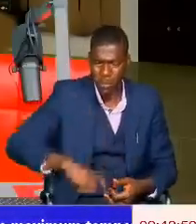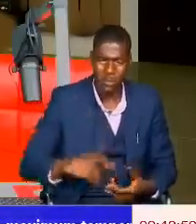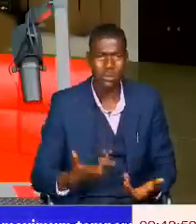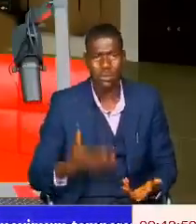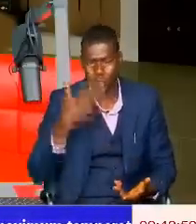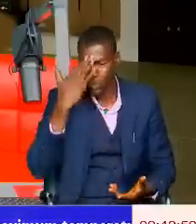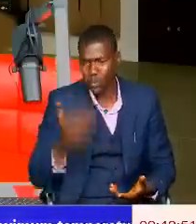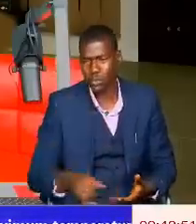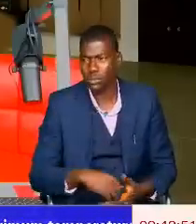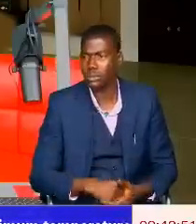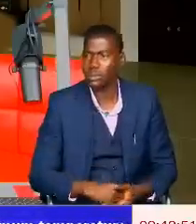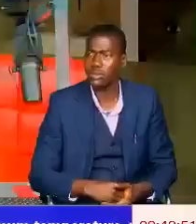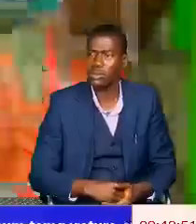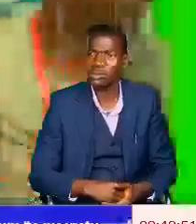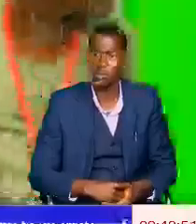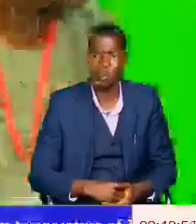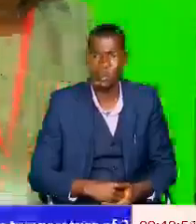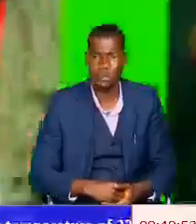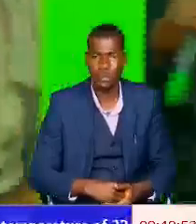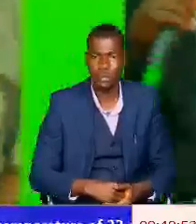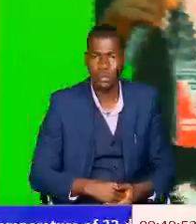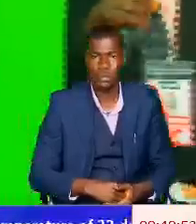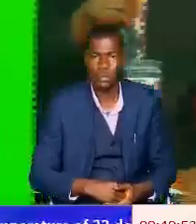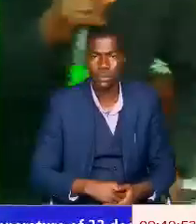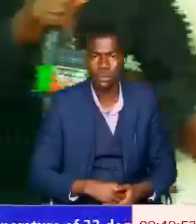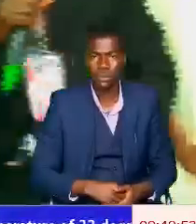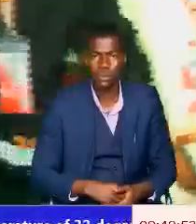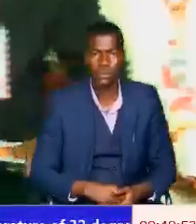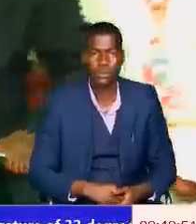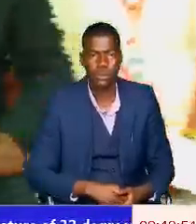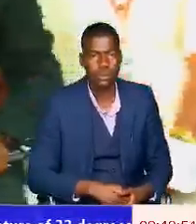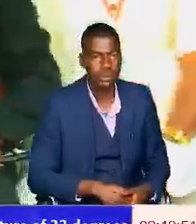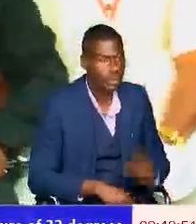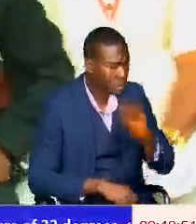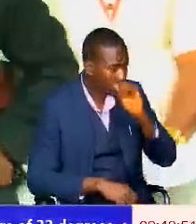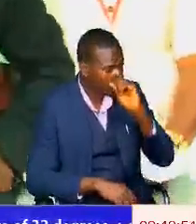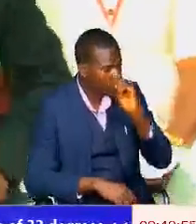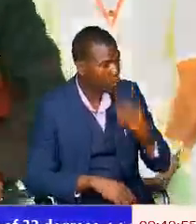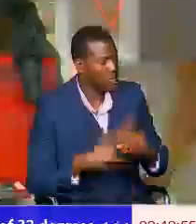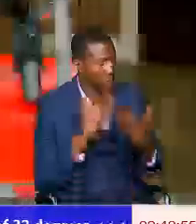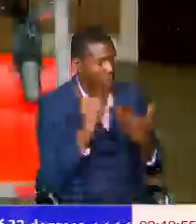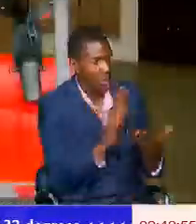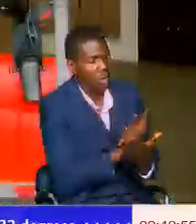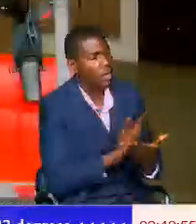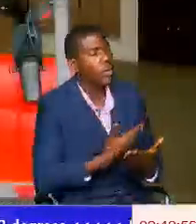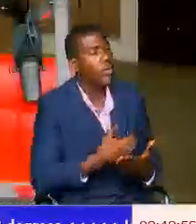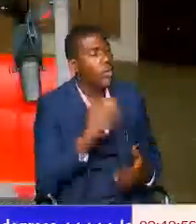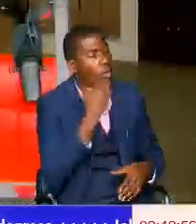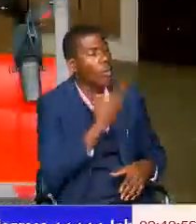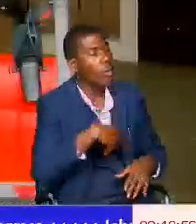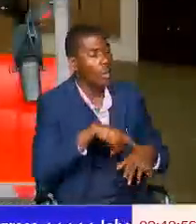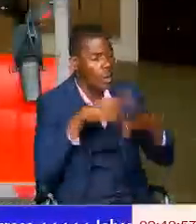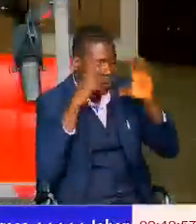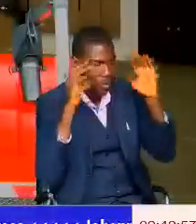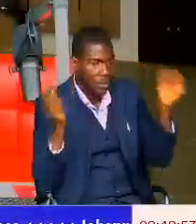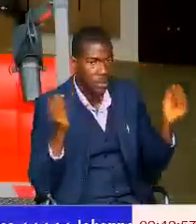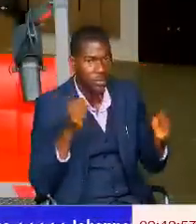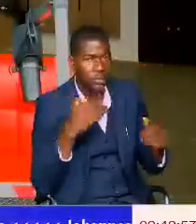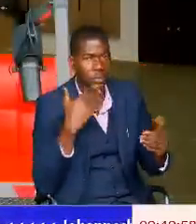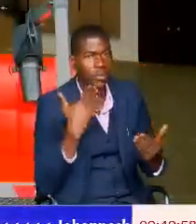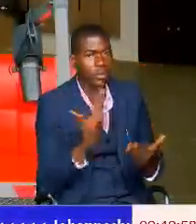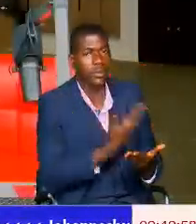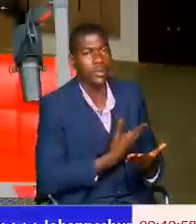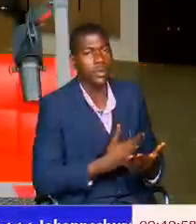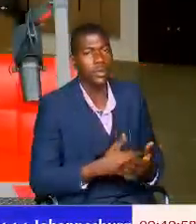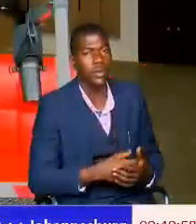Why una they do like this? Thank you, Honorable President. Thank you, Nigerians, for patronizing NIPOST. I better tell them made their own